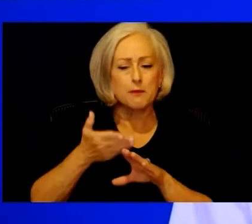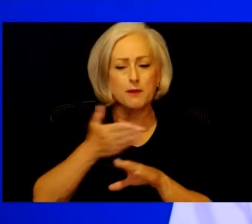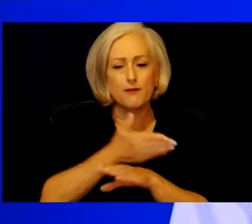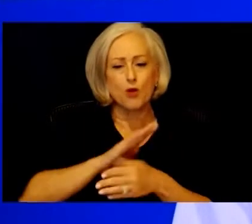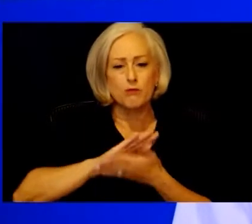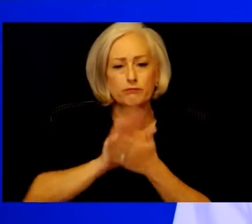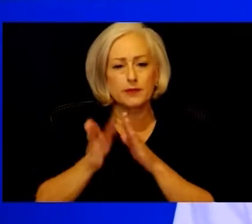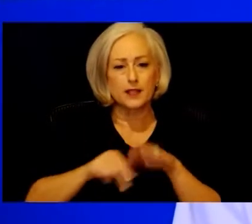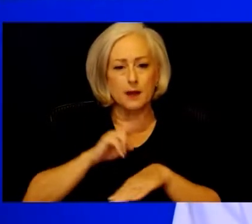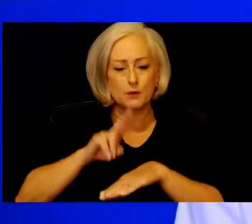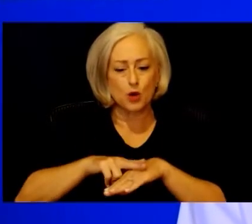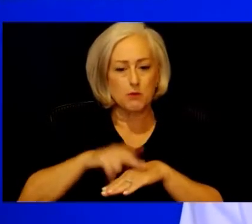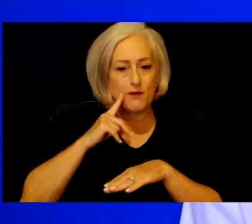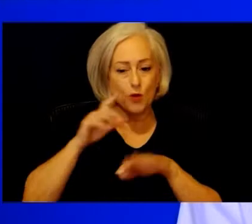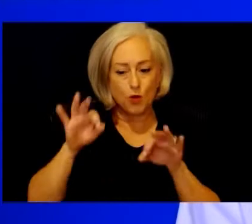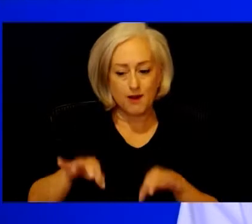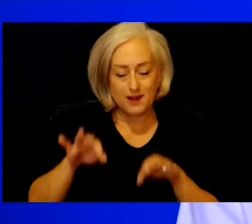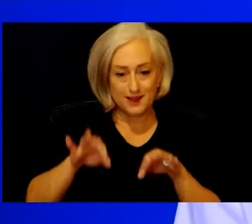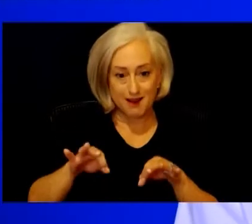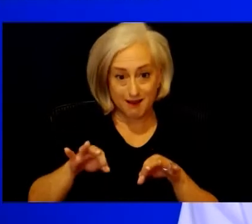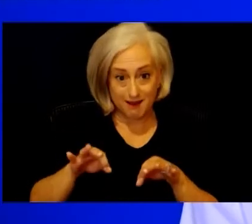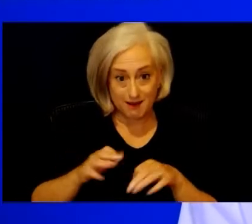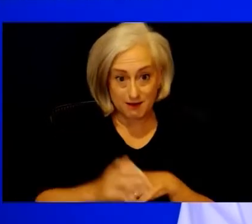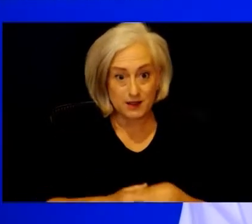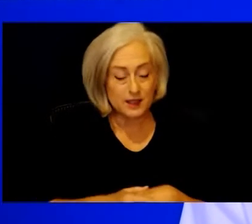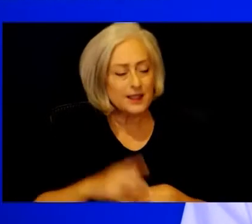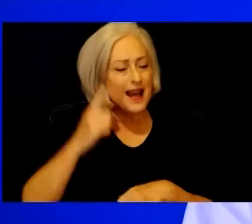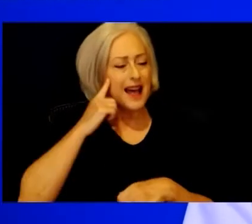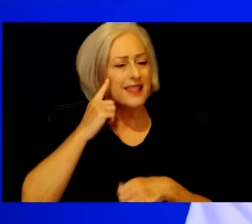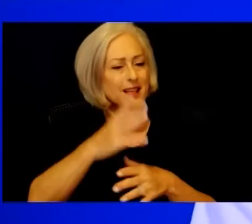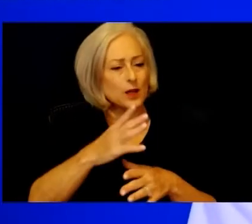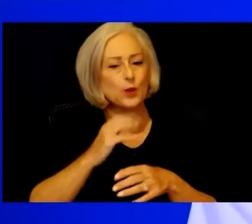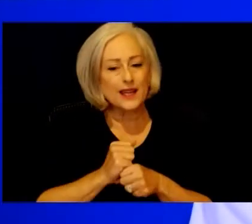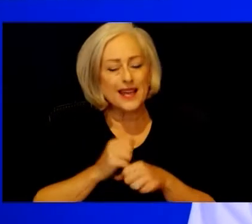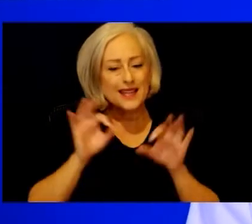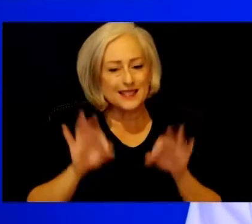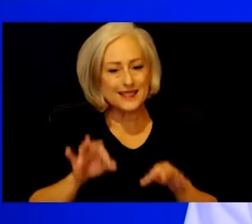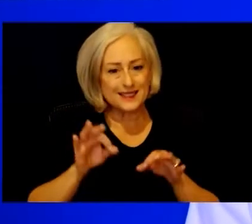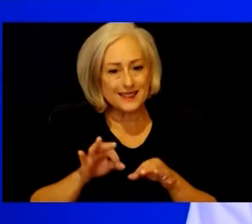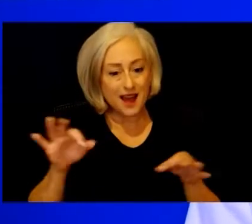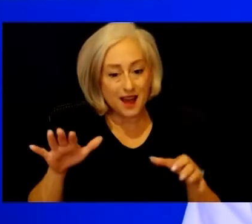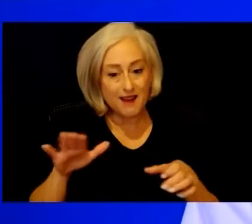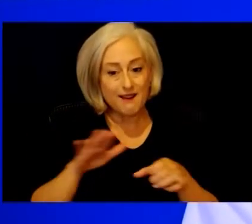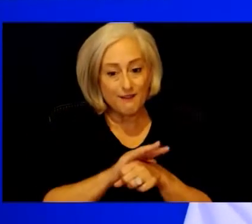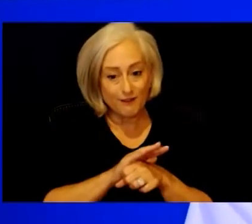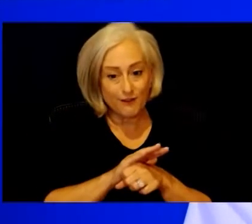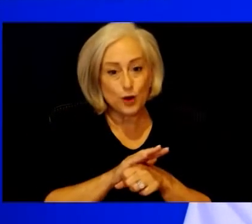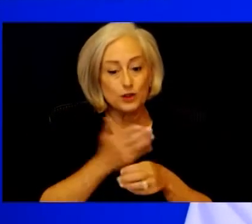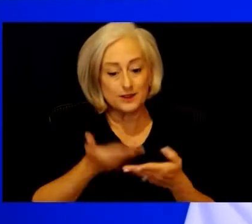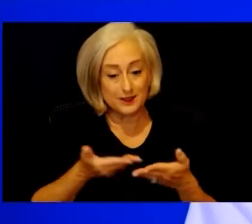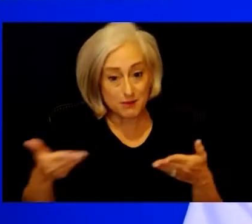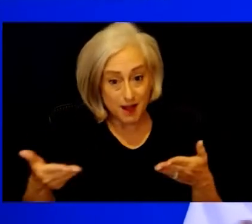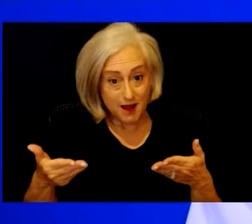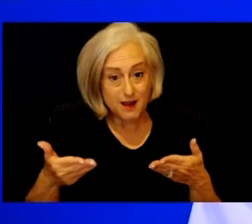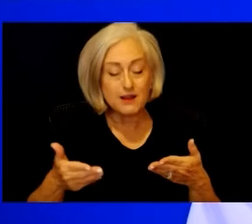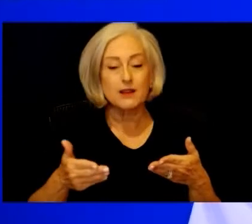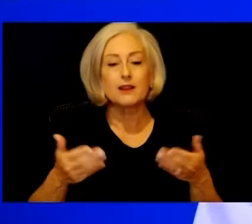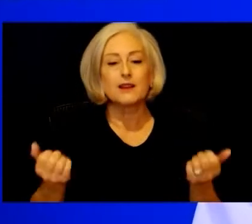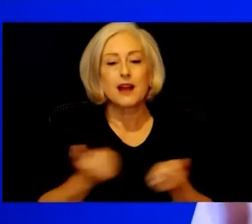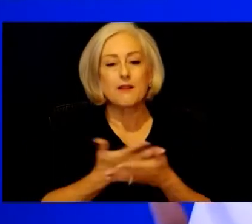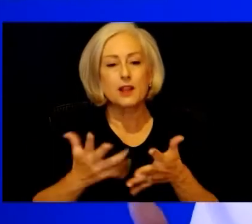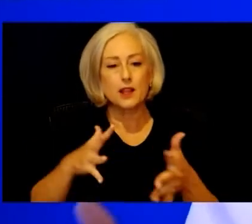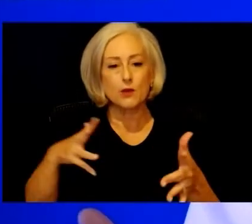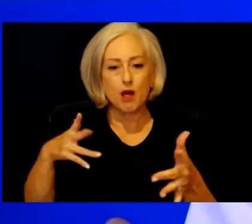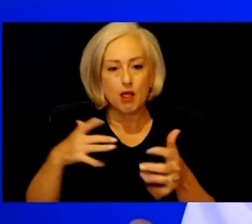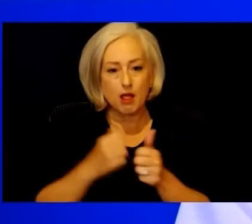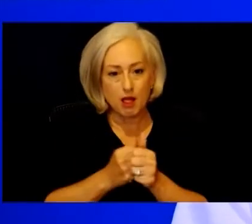of contrast dye, we should be back to normal. There's going to be a little bit of an increase in volume of procedures to catch up to some of